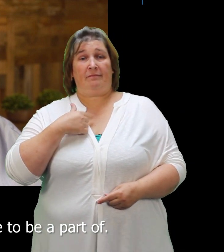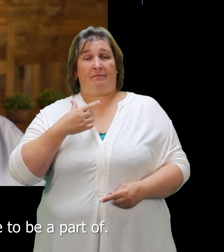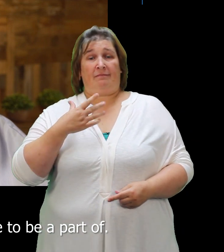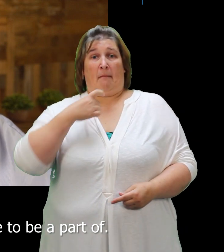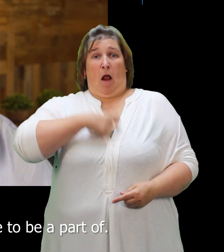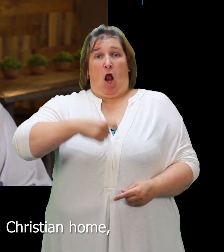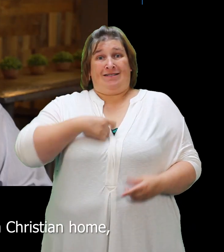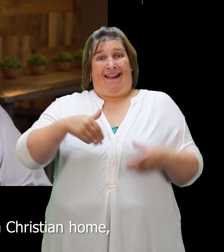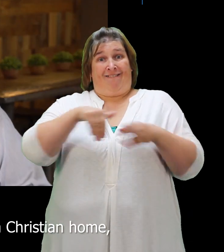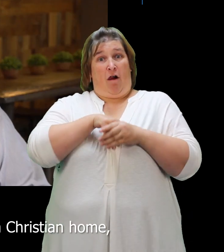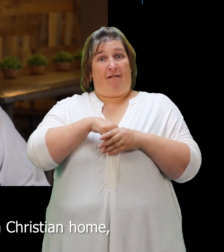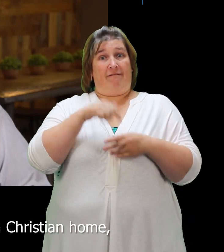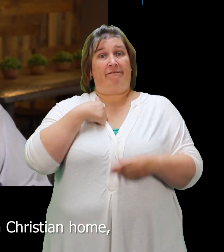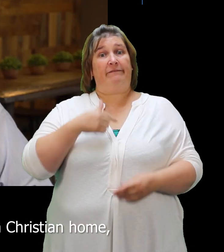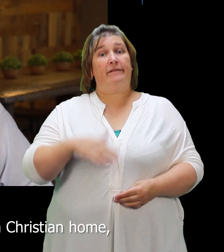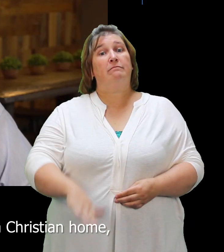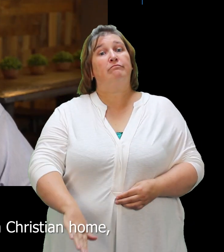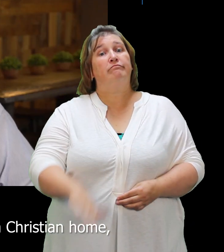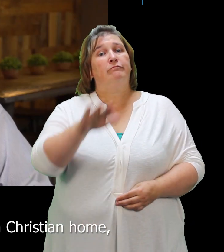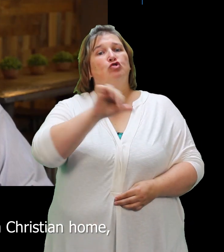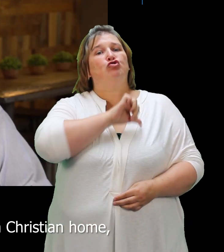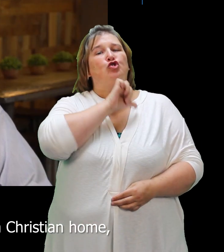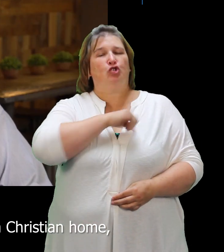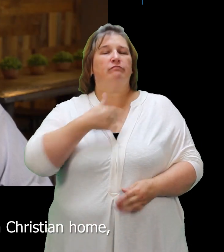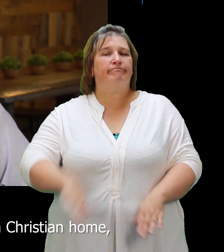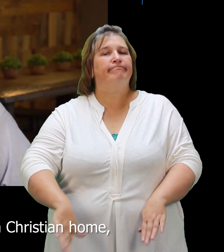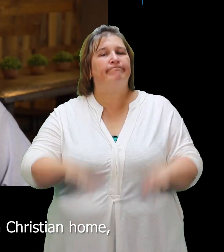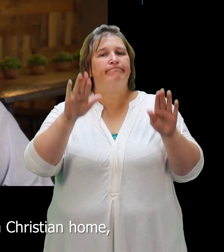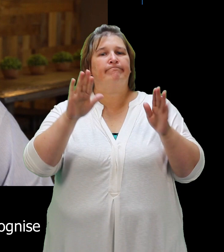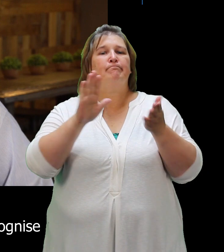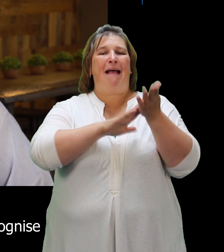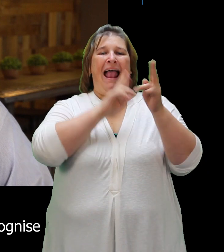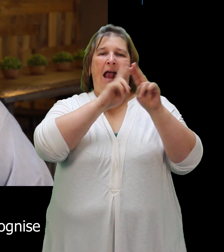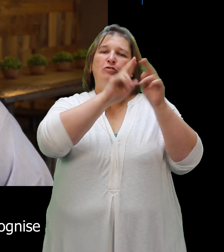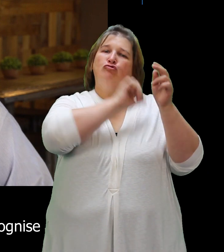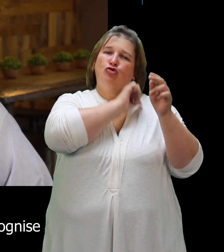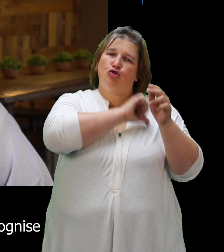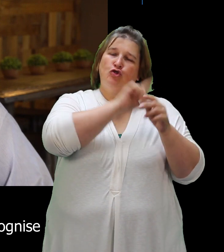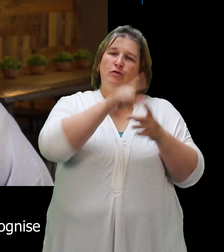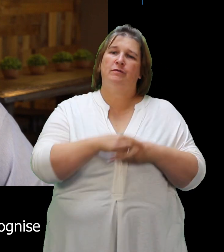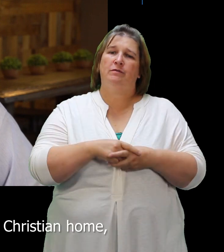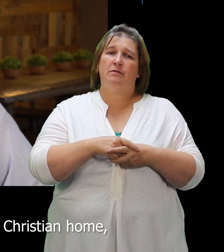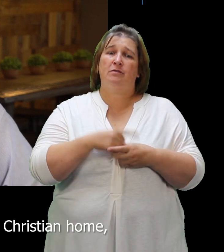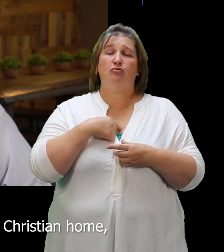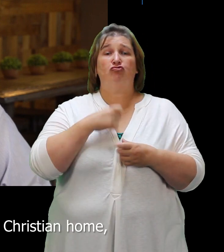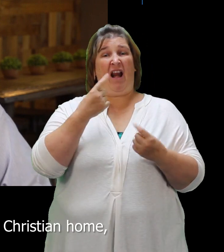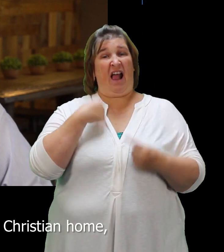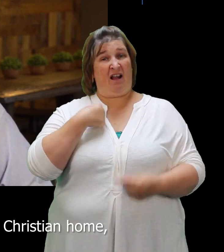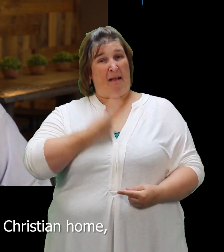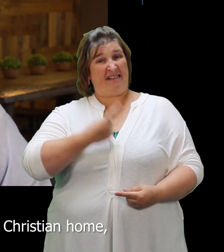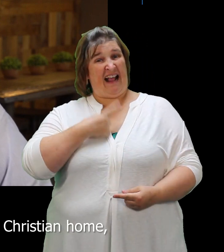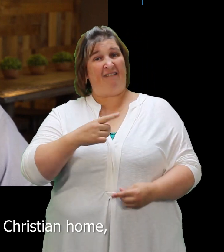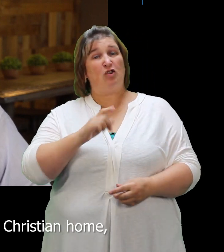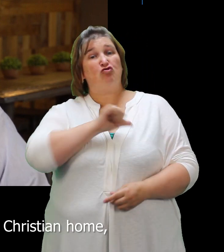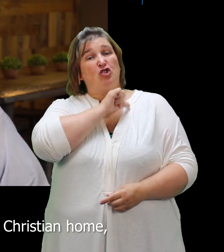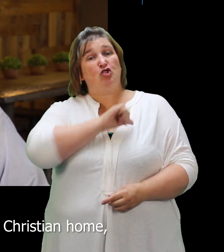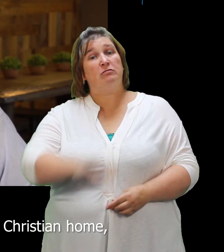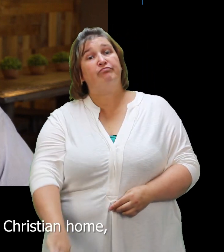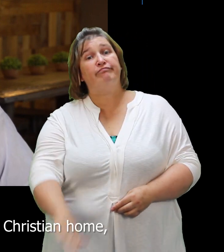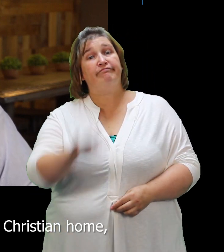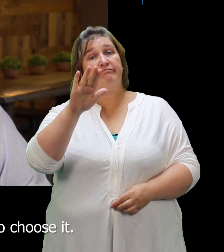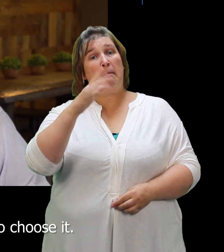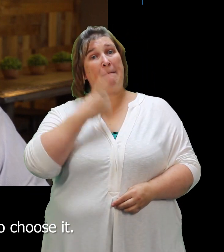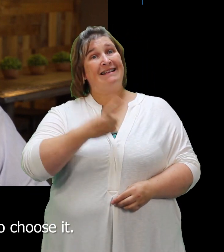of. I had the privilege of growing up in a Christian home, but one of the things I recognize is that even though I was raised in a Christian